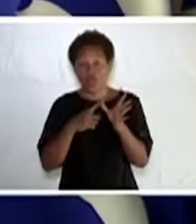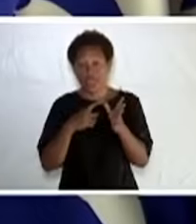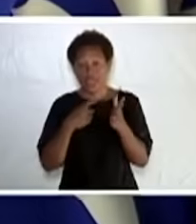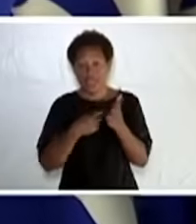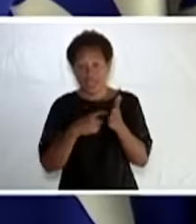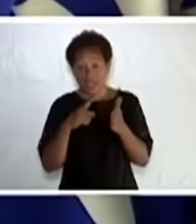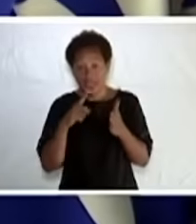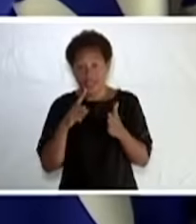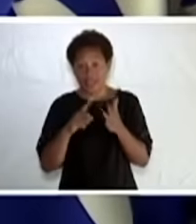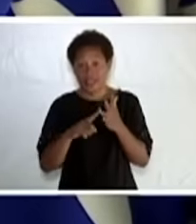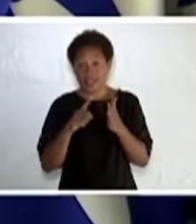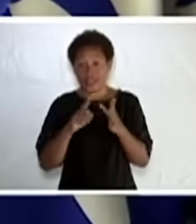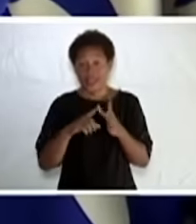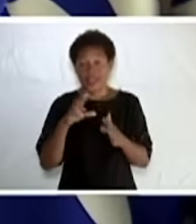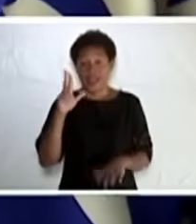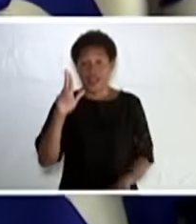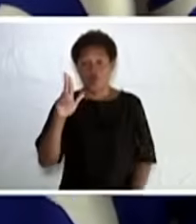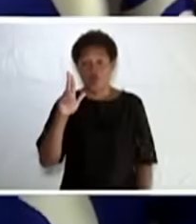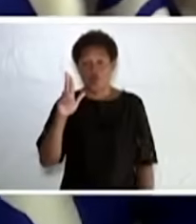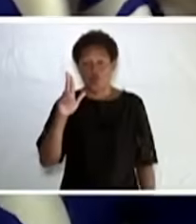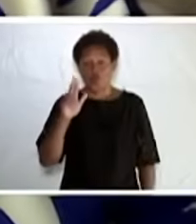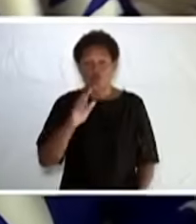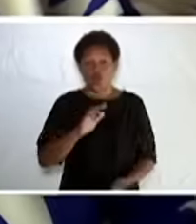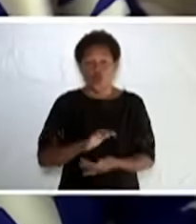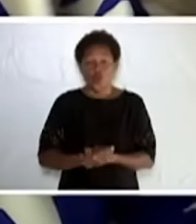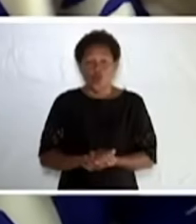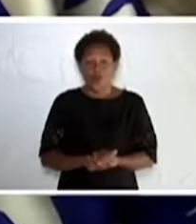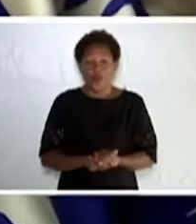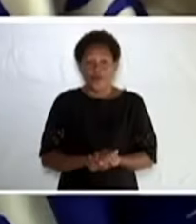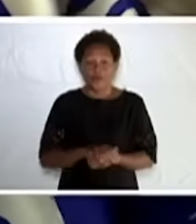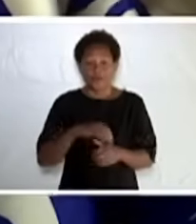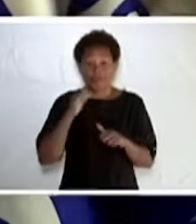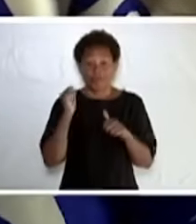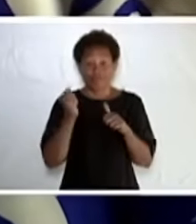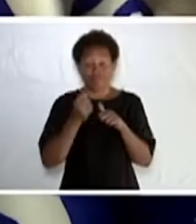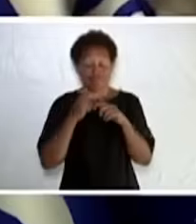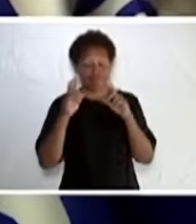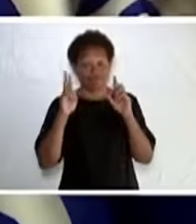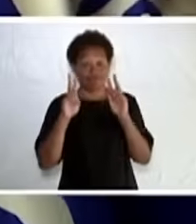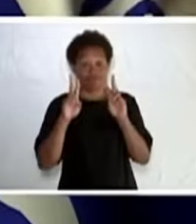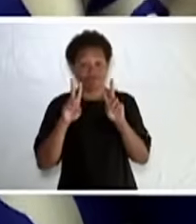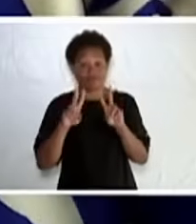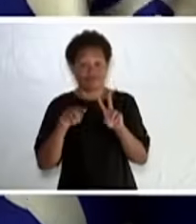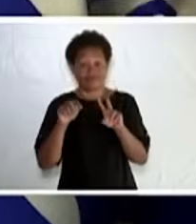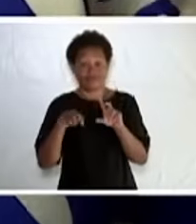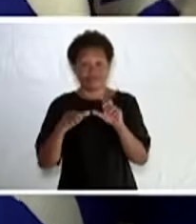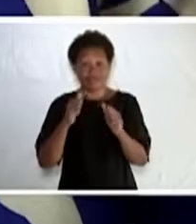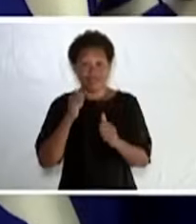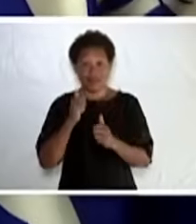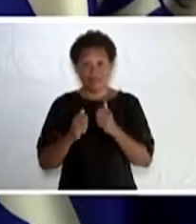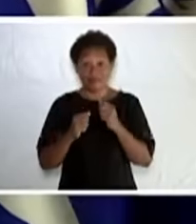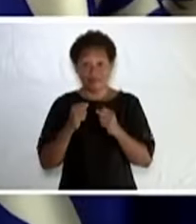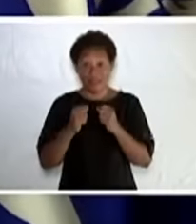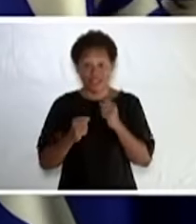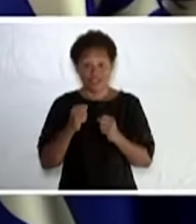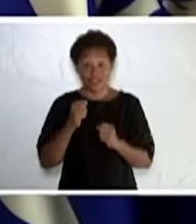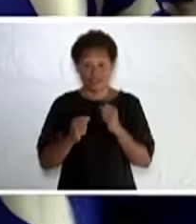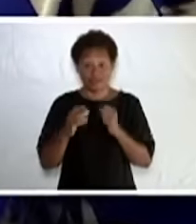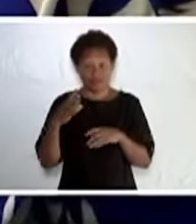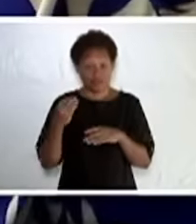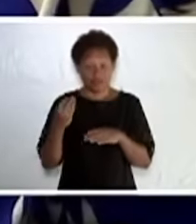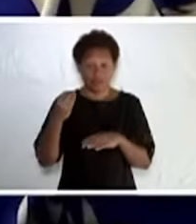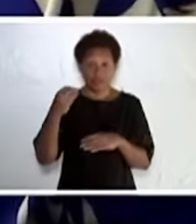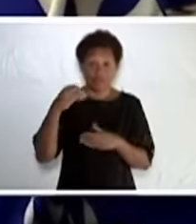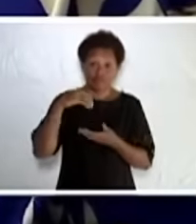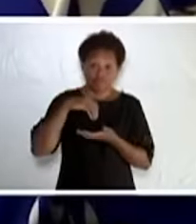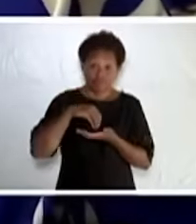in Matuku in the Lau group. As you are watching today's parade, it will